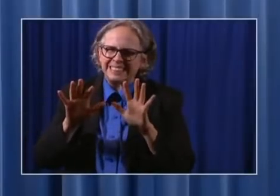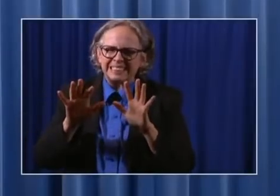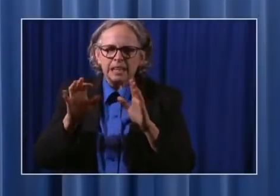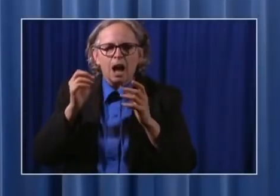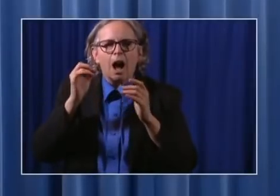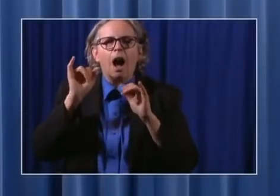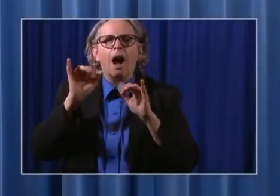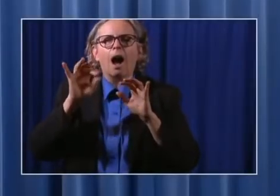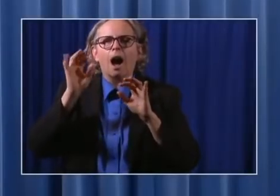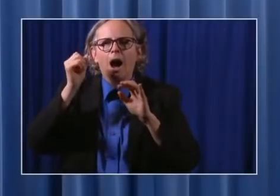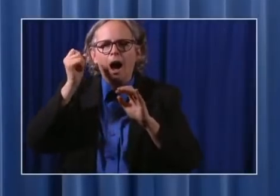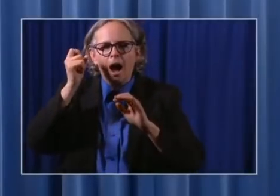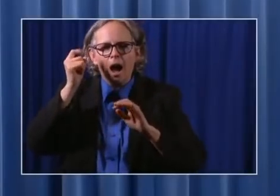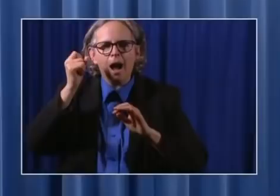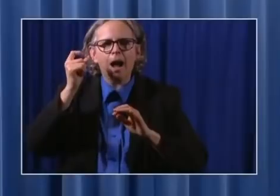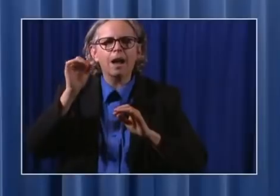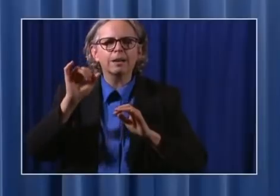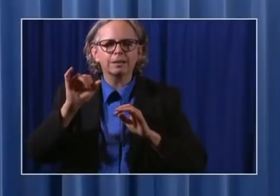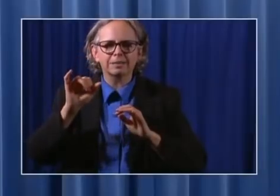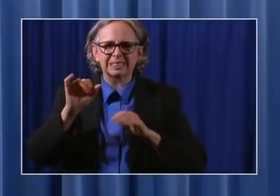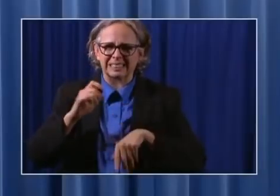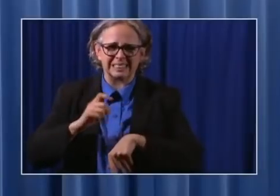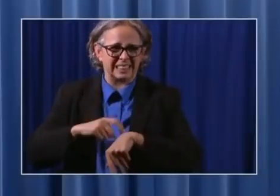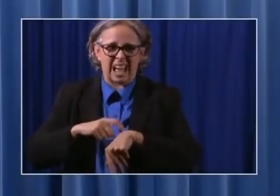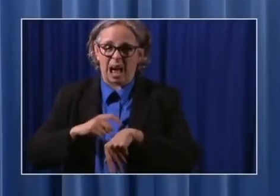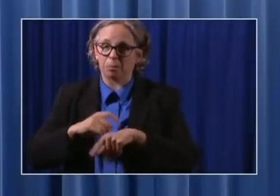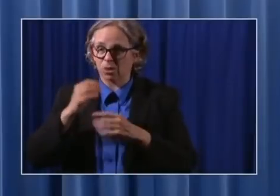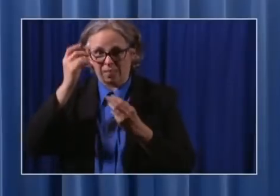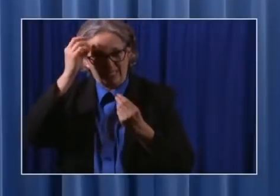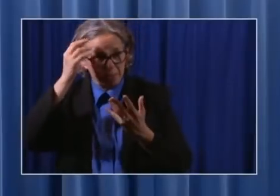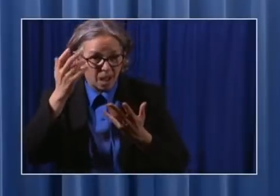while to really get it, I guess,